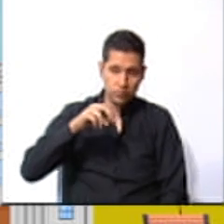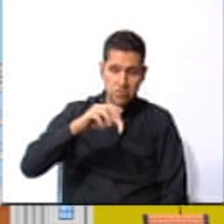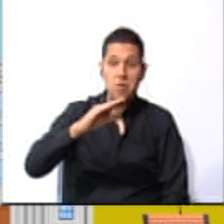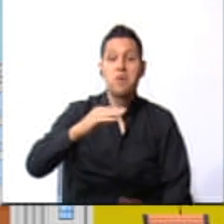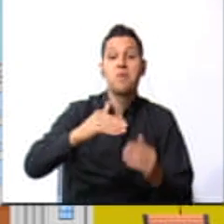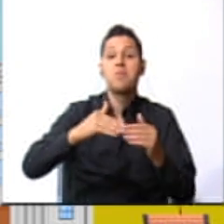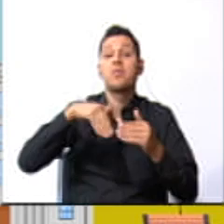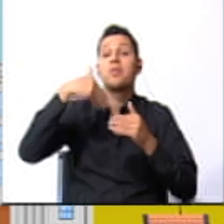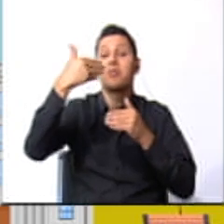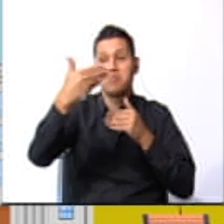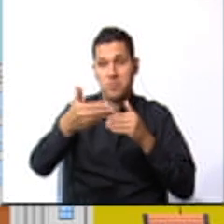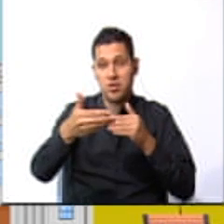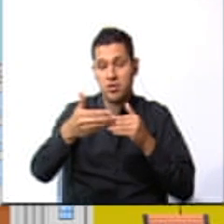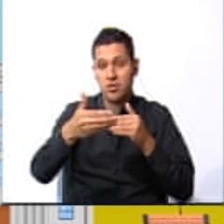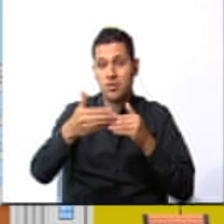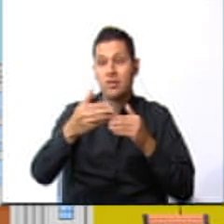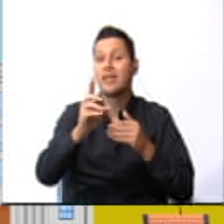turn